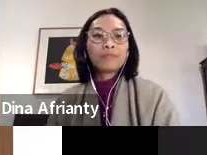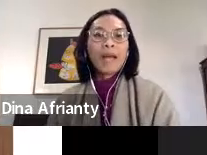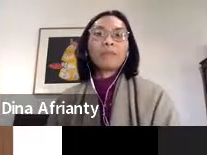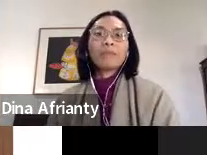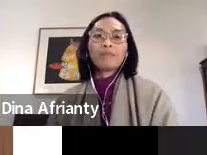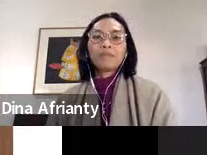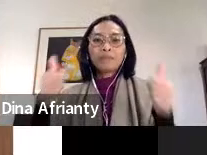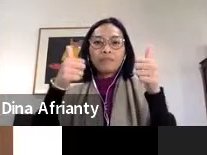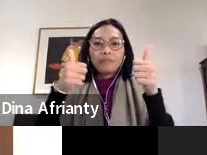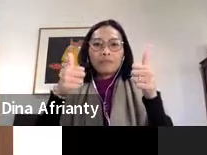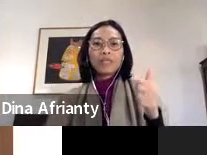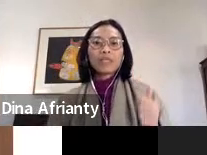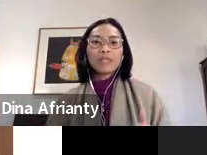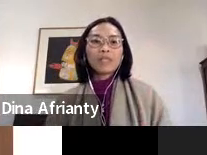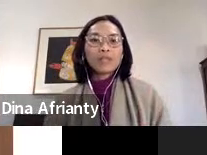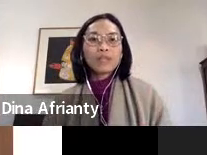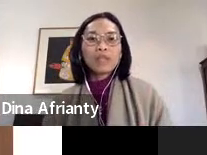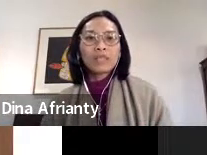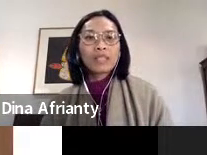Yeah.